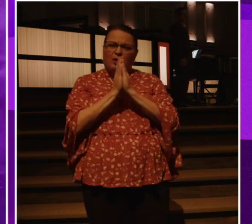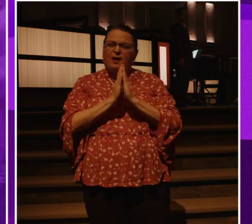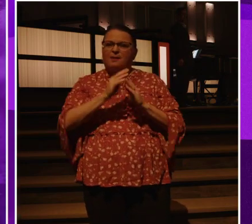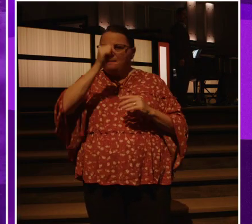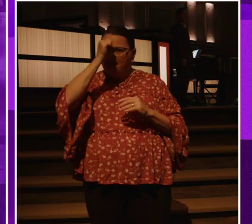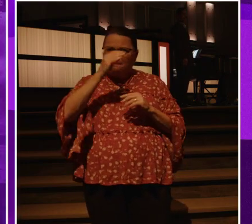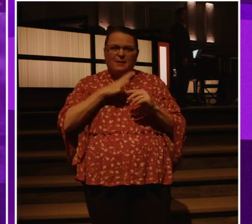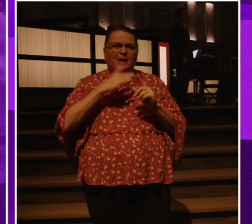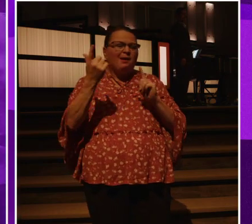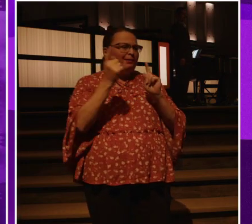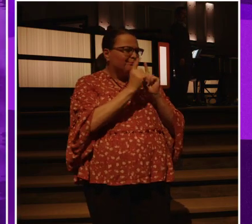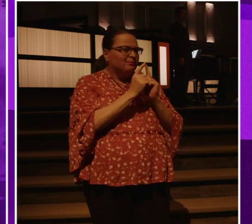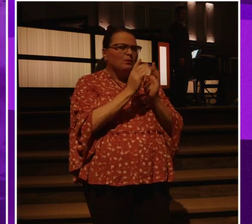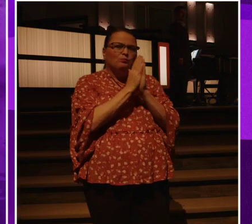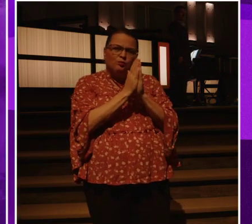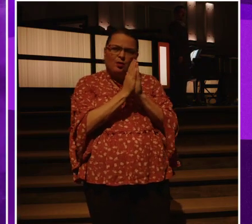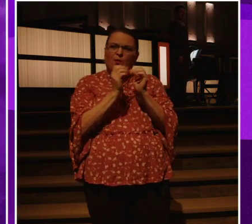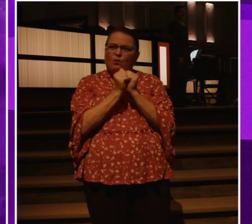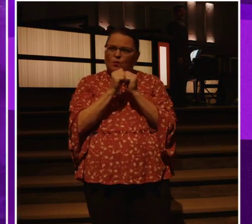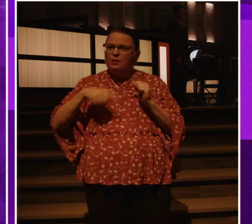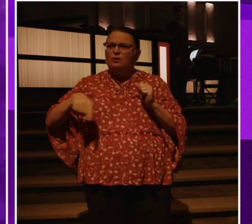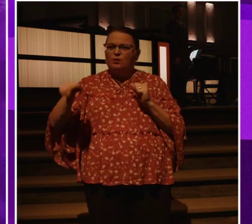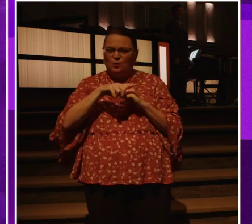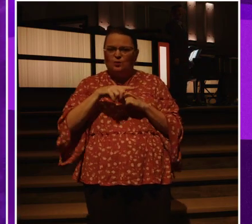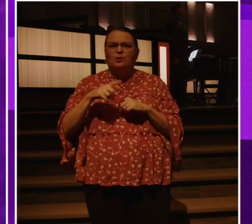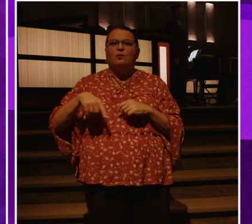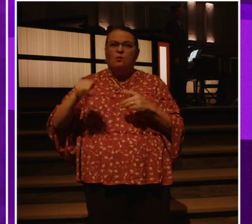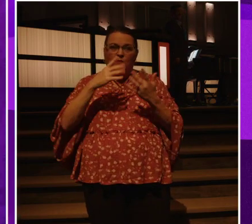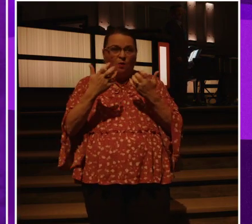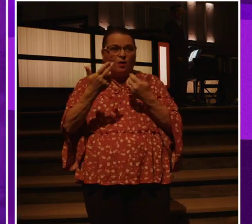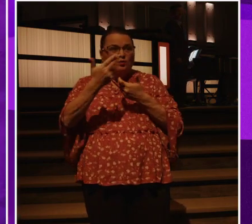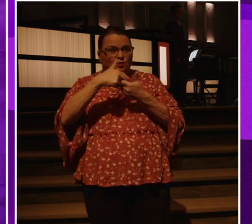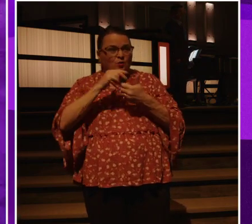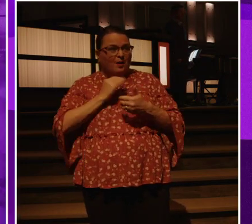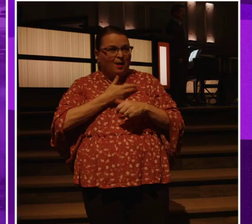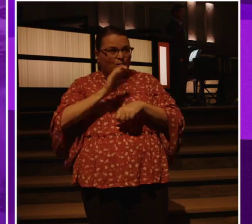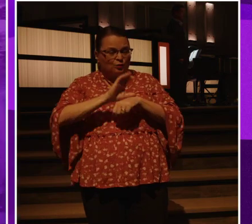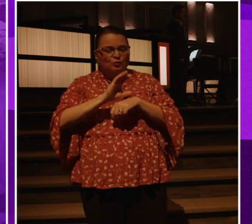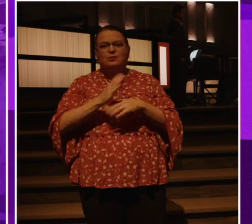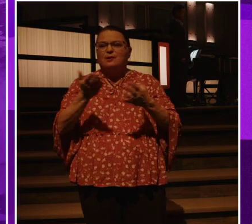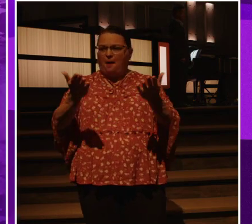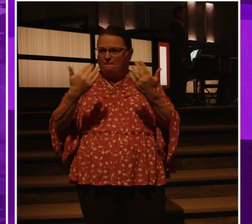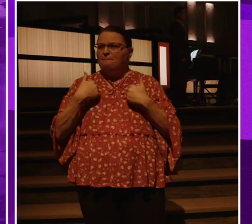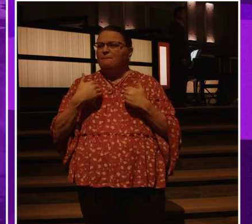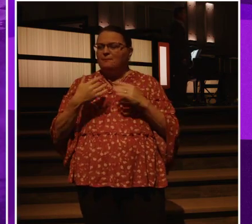to minister to people. If you're in the Conway area, I am personally inviting you to Central the